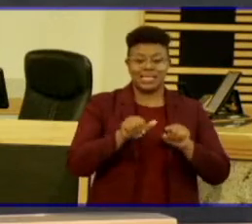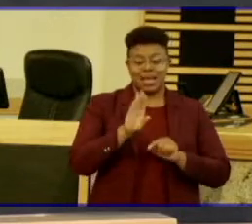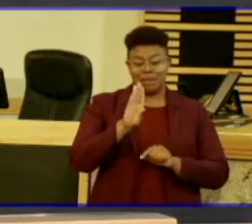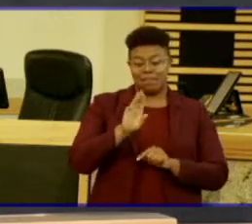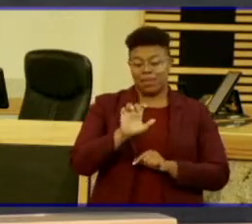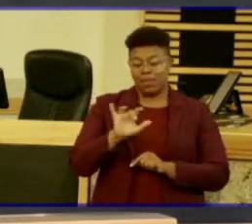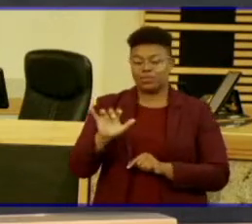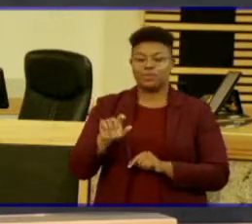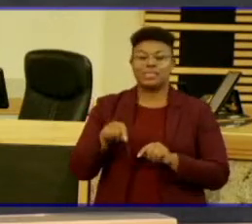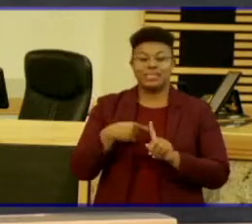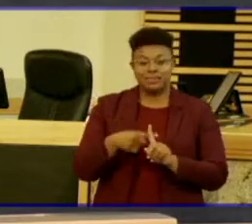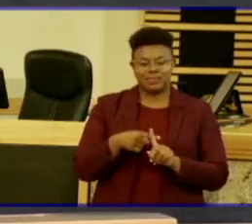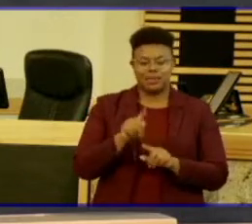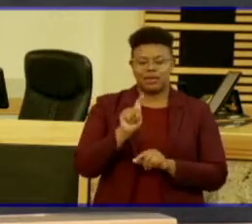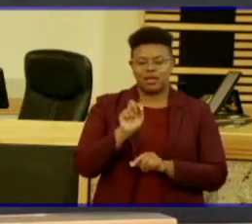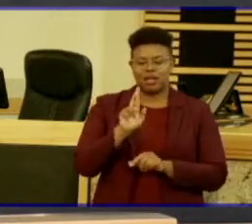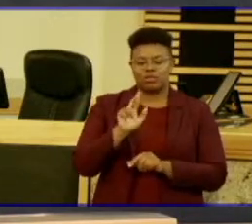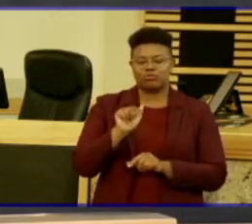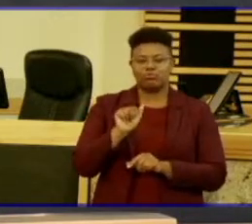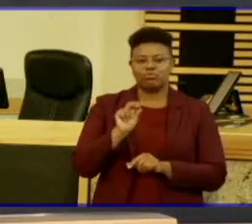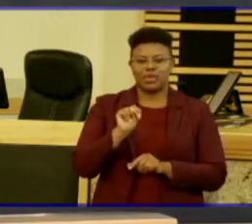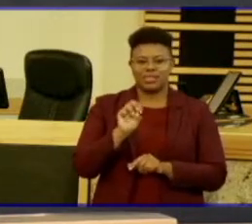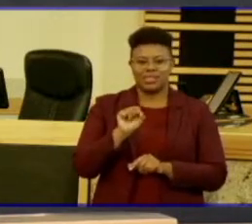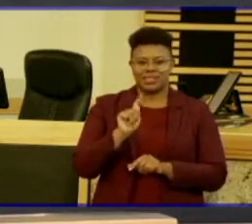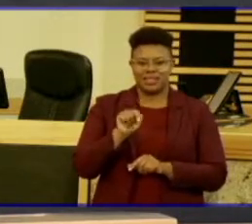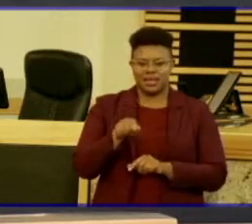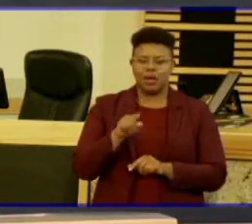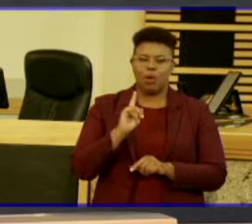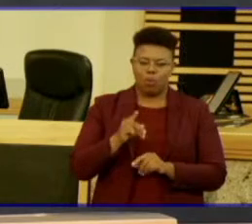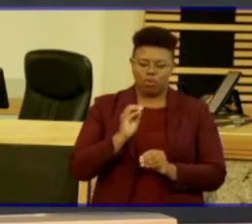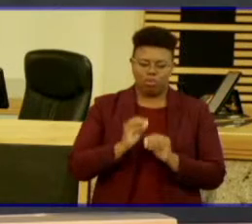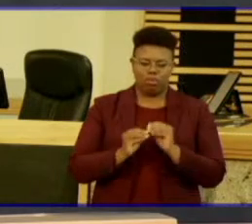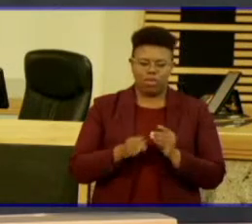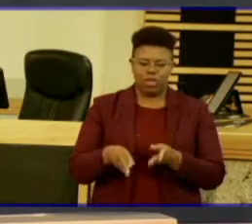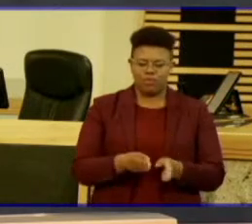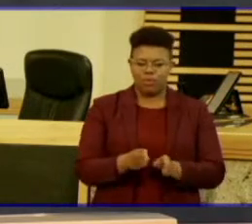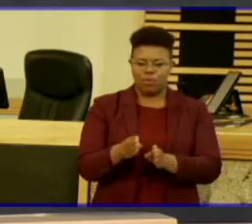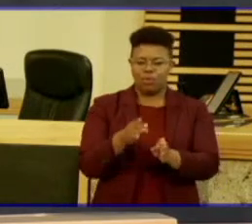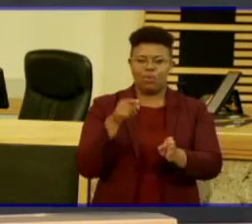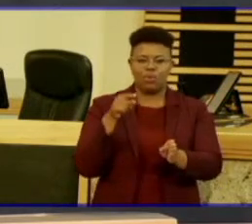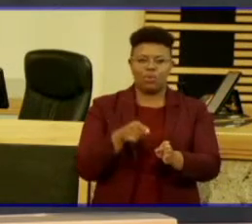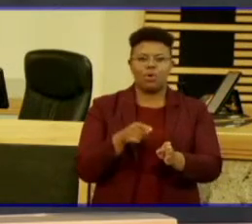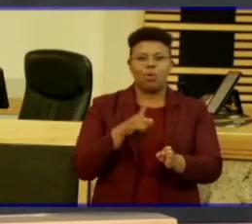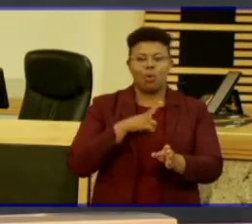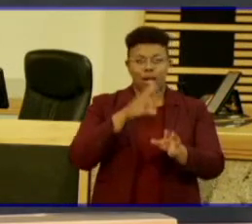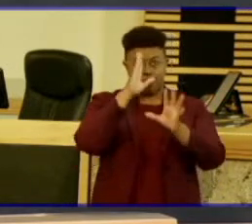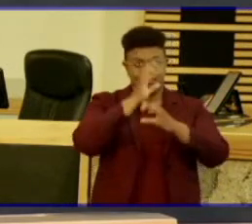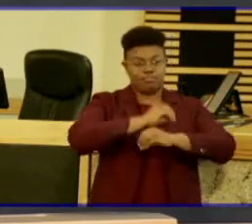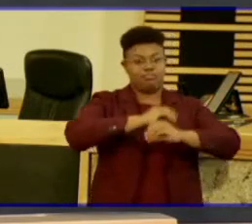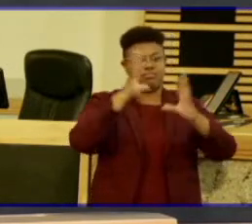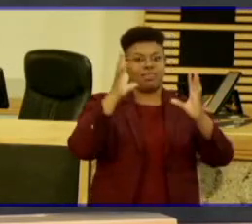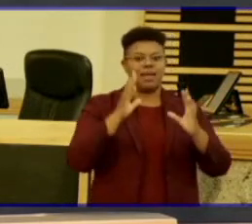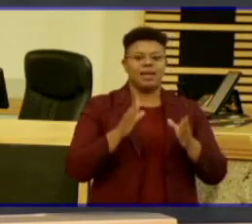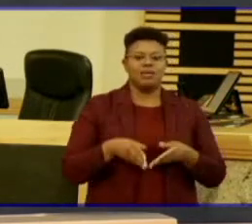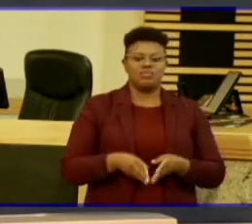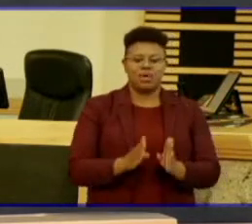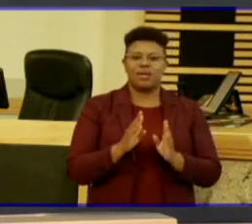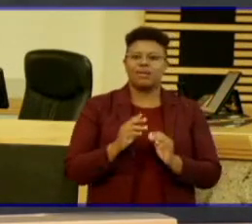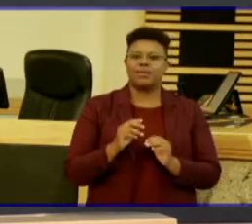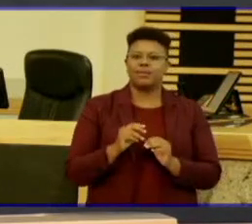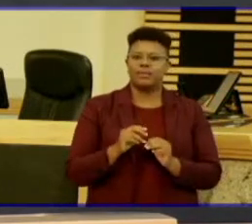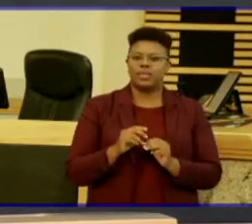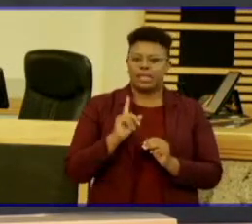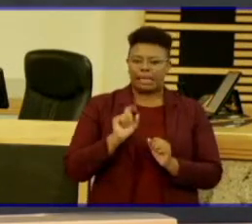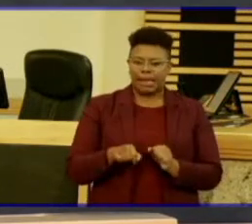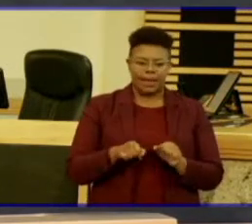extension and the upgrade of the South Core Rail Corridor, which will realize the high logistic rail corridor for the movement of